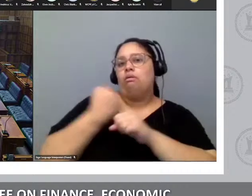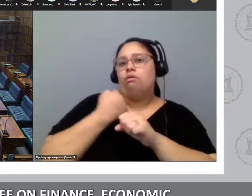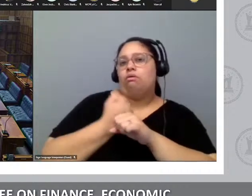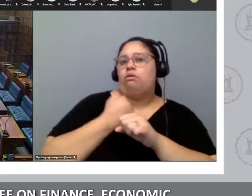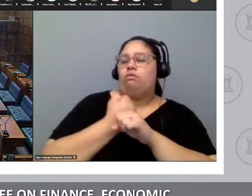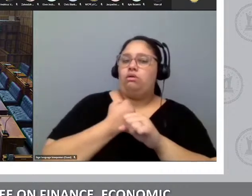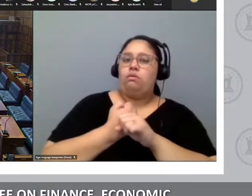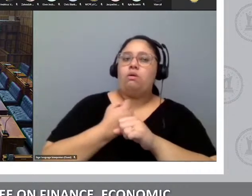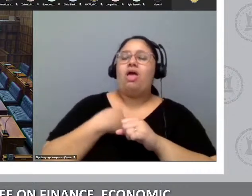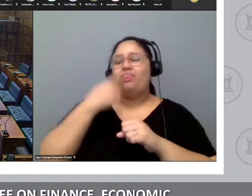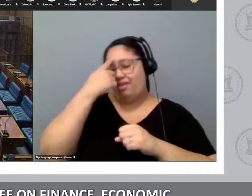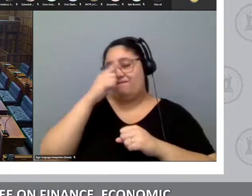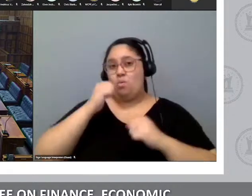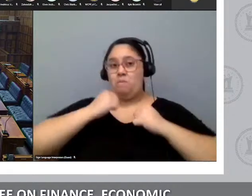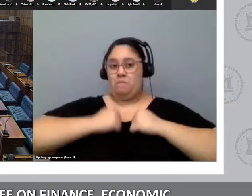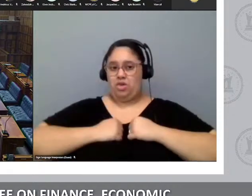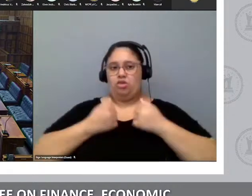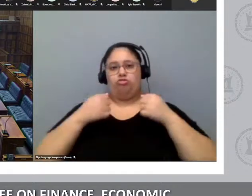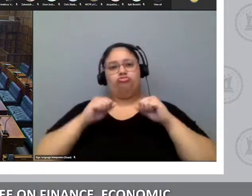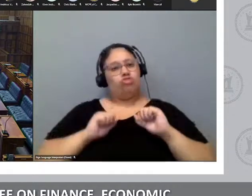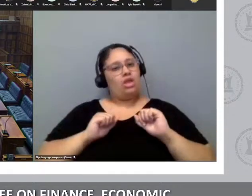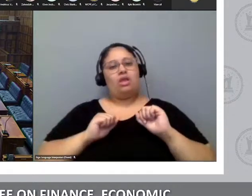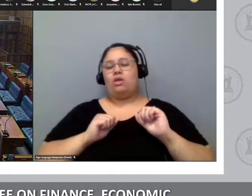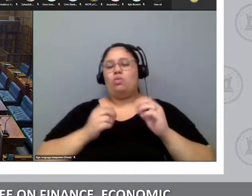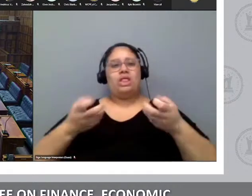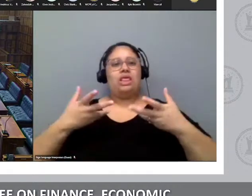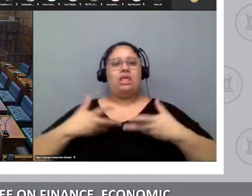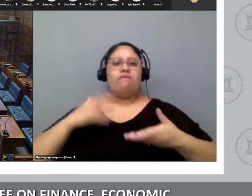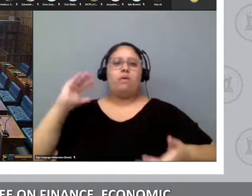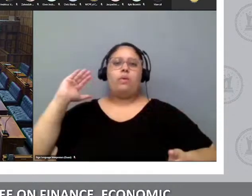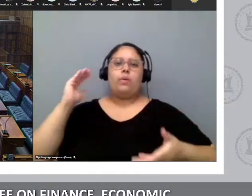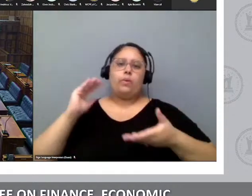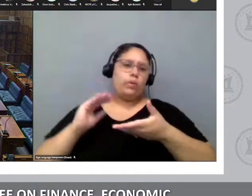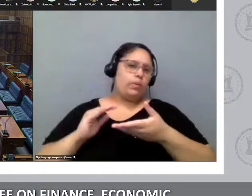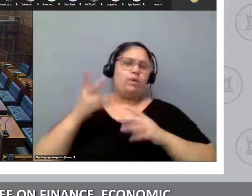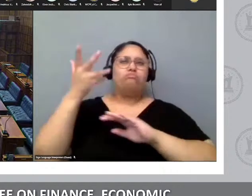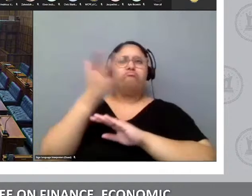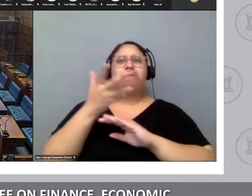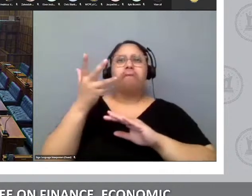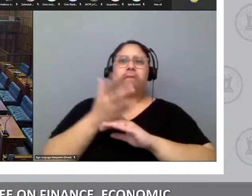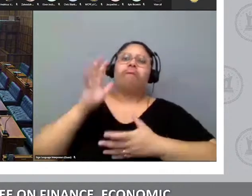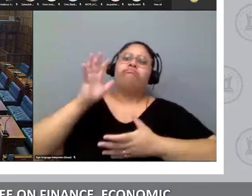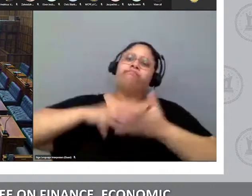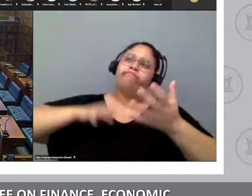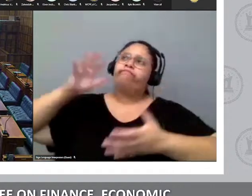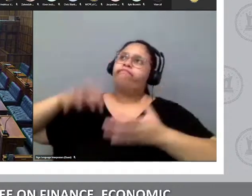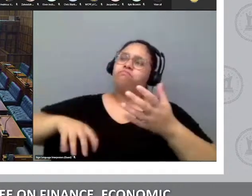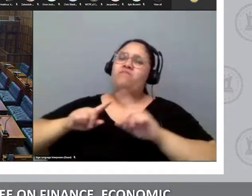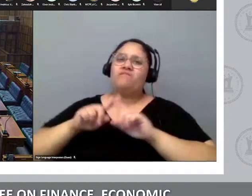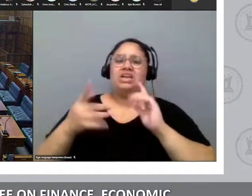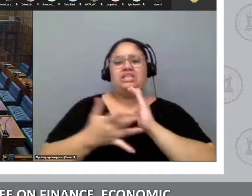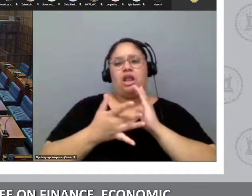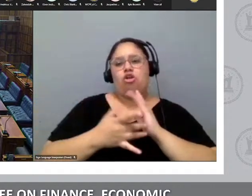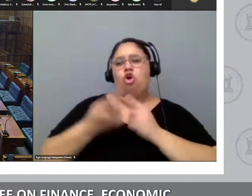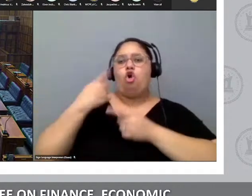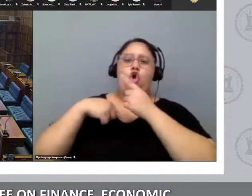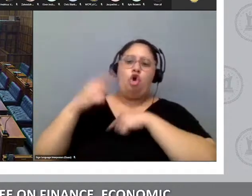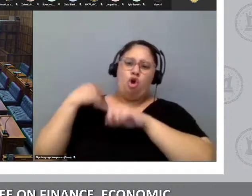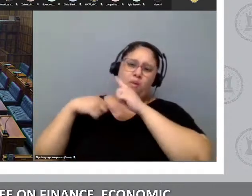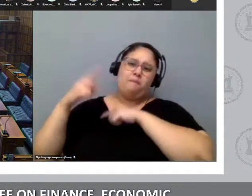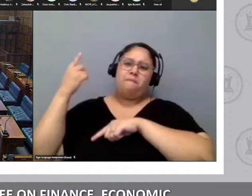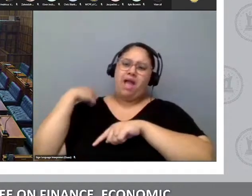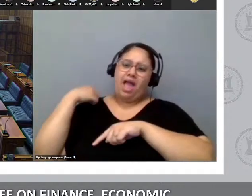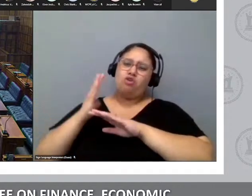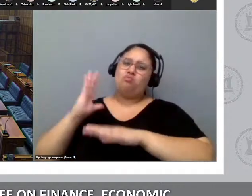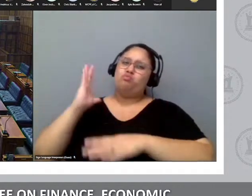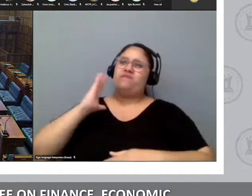me chair it's going to reduce these very long presentations you know that are technical going back you know to